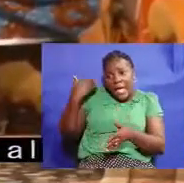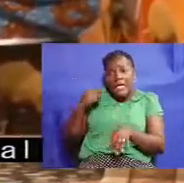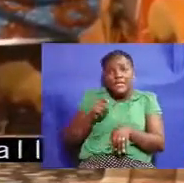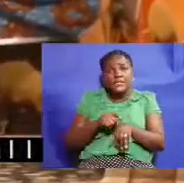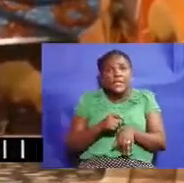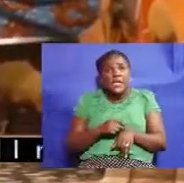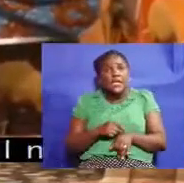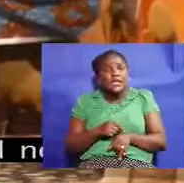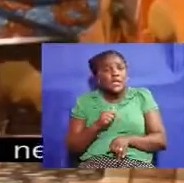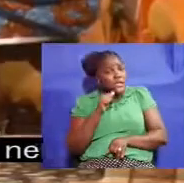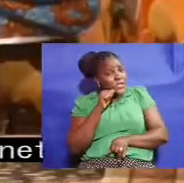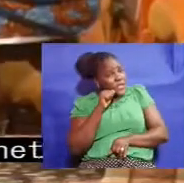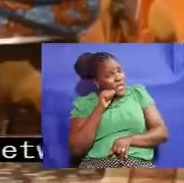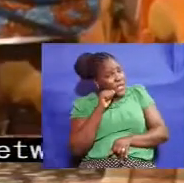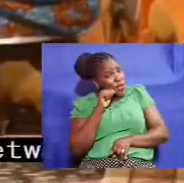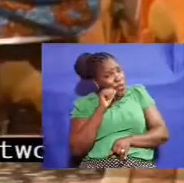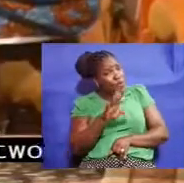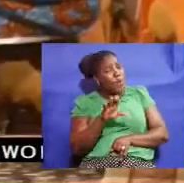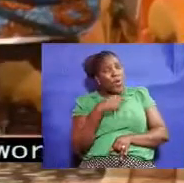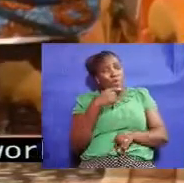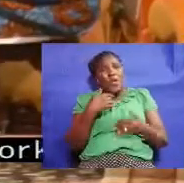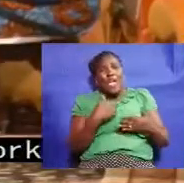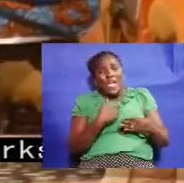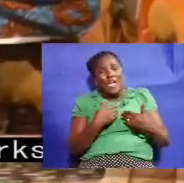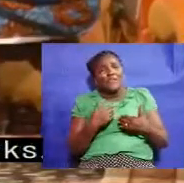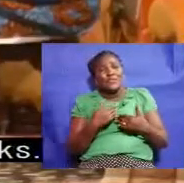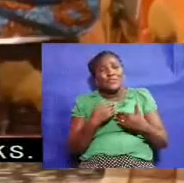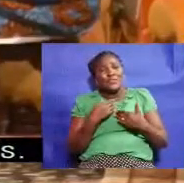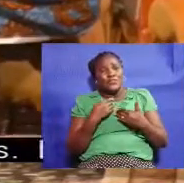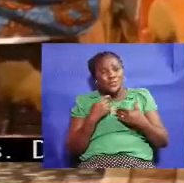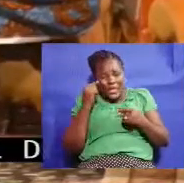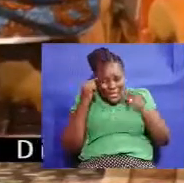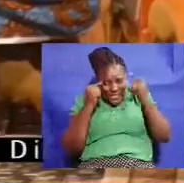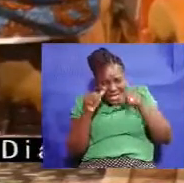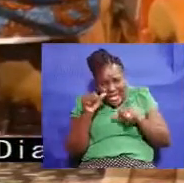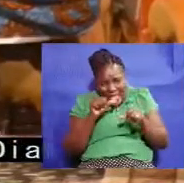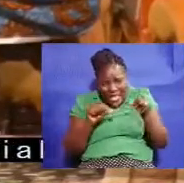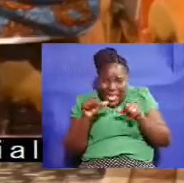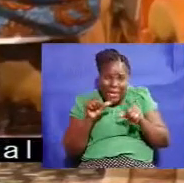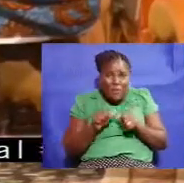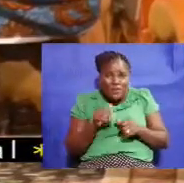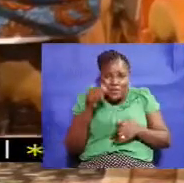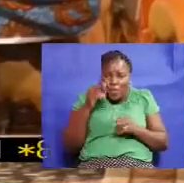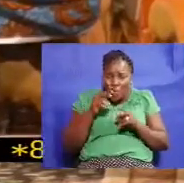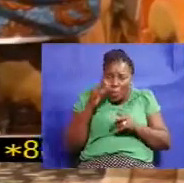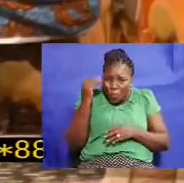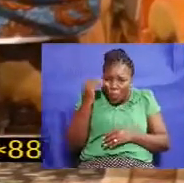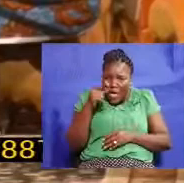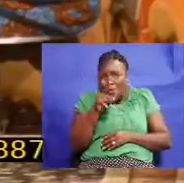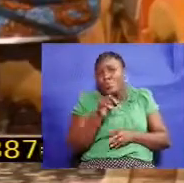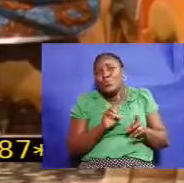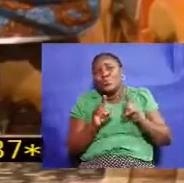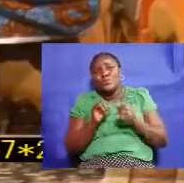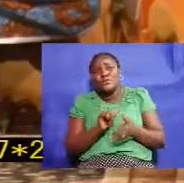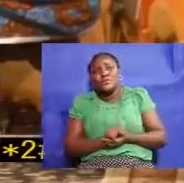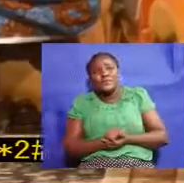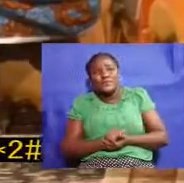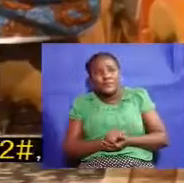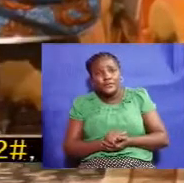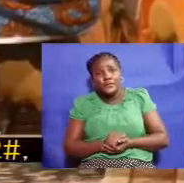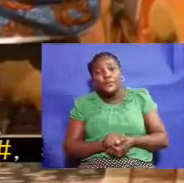Why? He that is down, he that is down needs fear no fall.